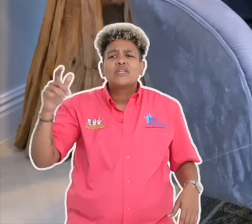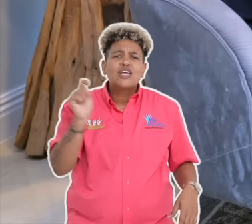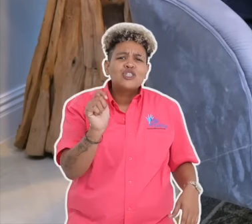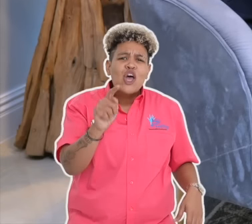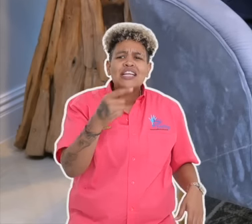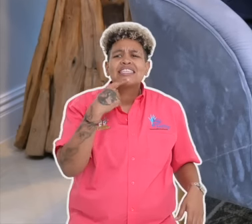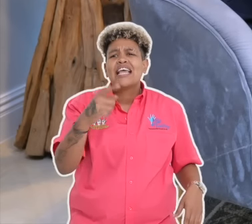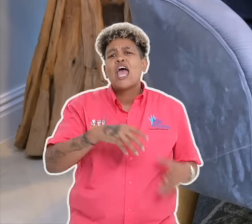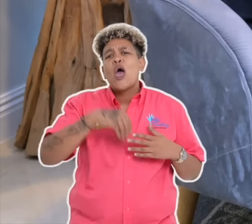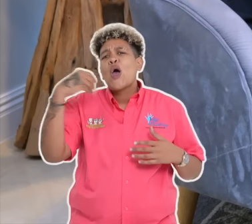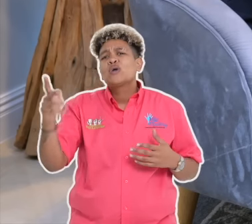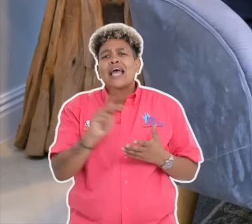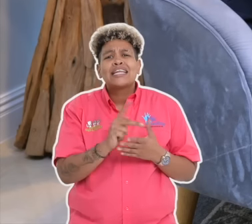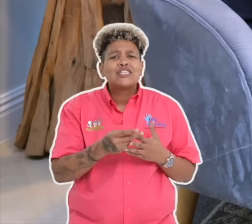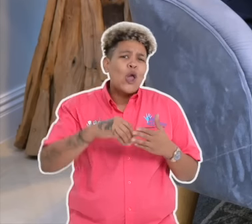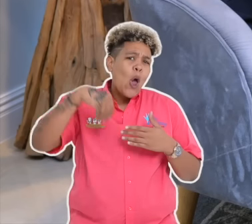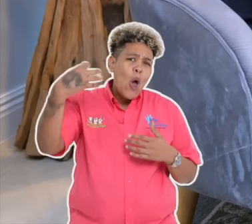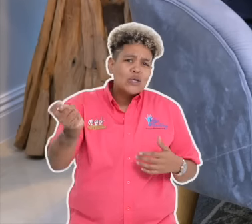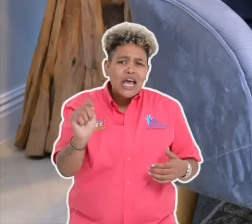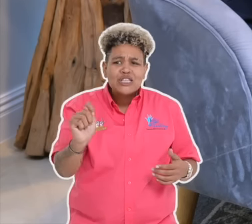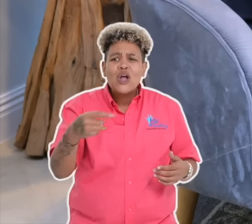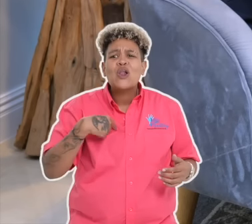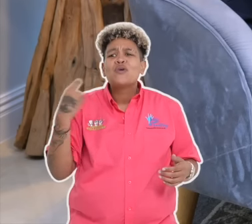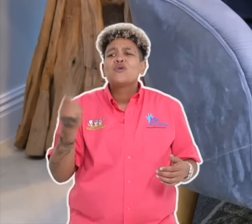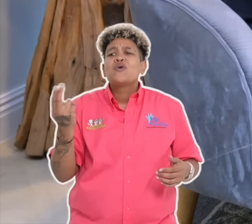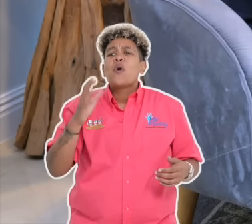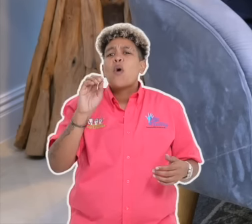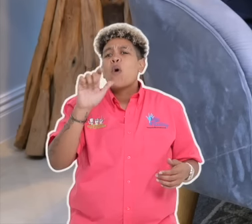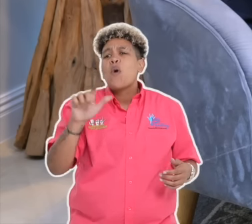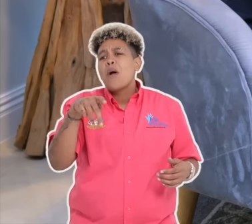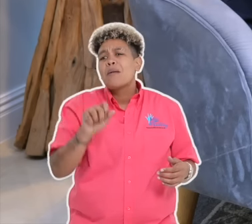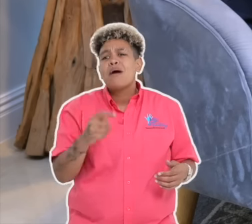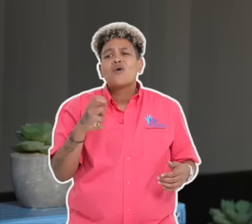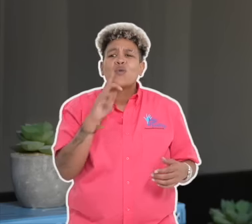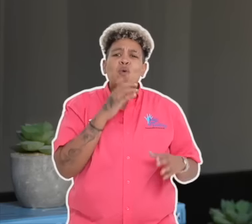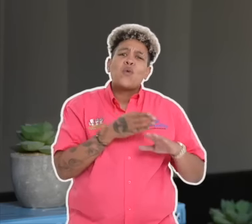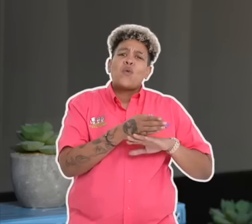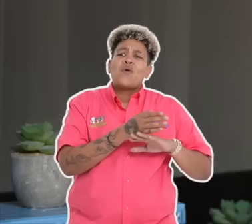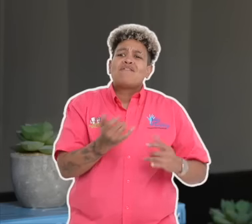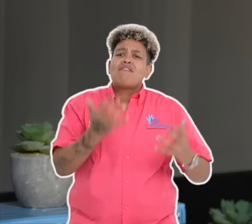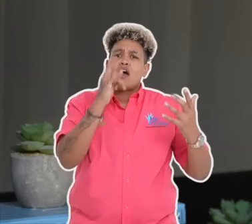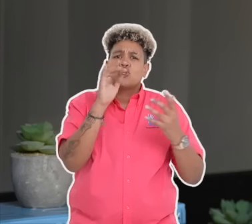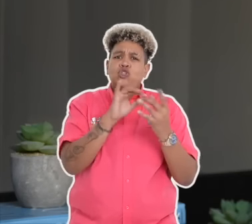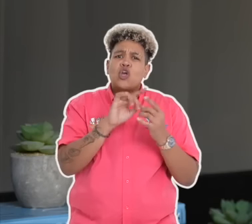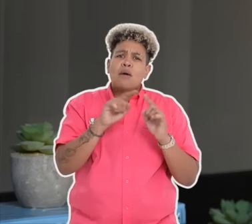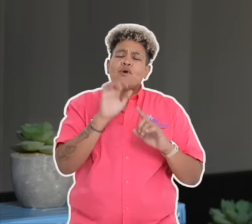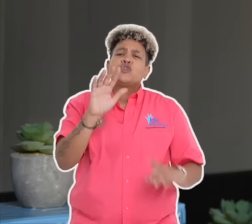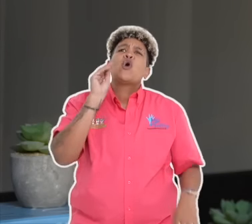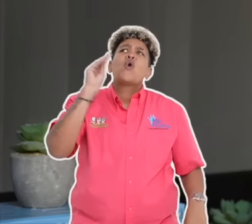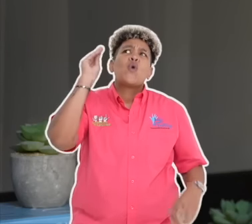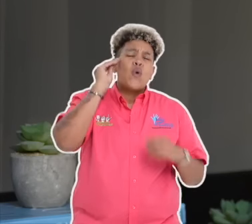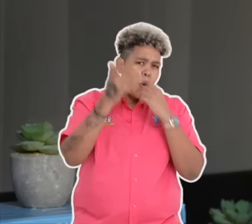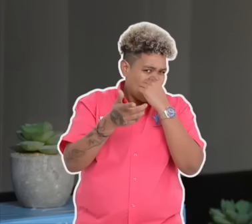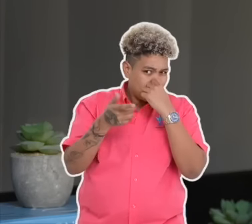outside toilet. You said, you know, your outside kitchen. So chances are we're using either coal pot or we're using wood fire. You speak about